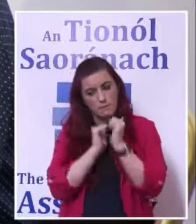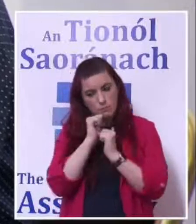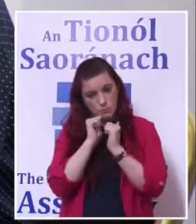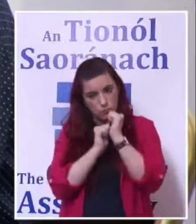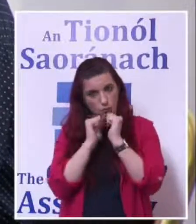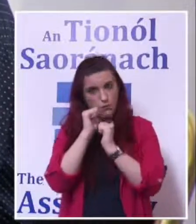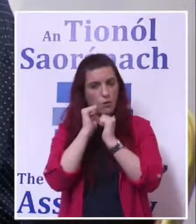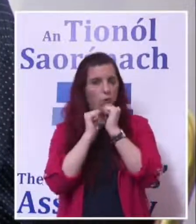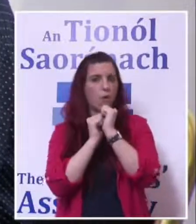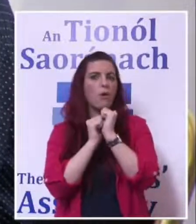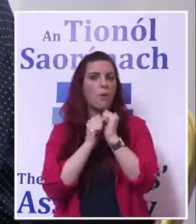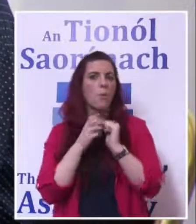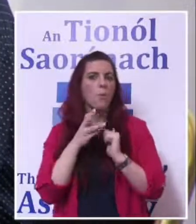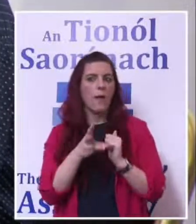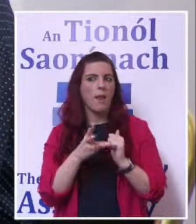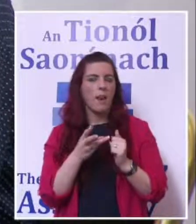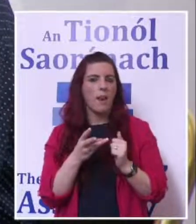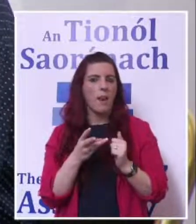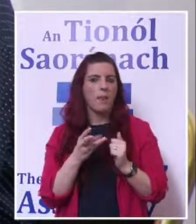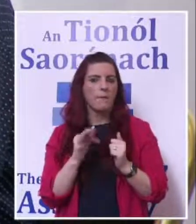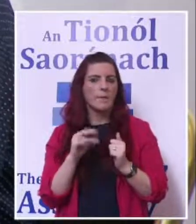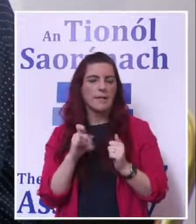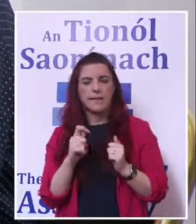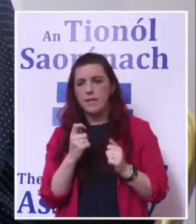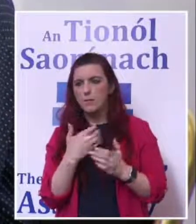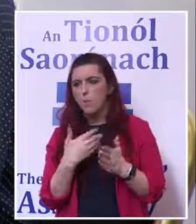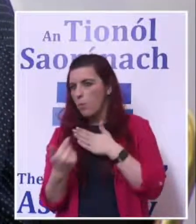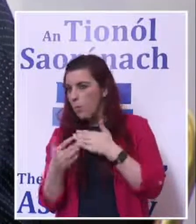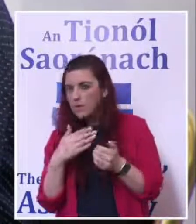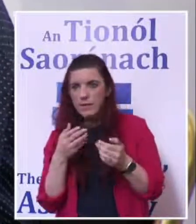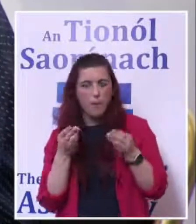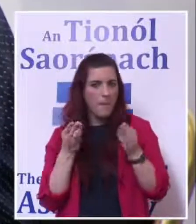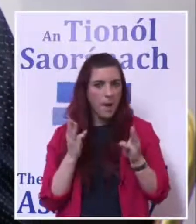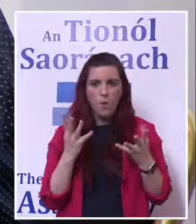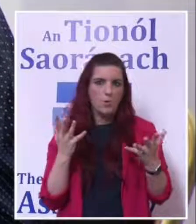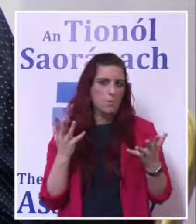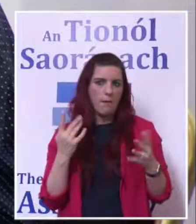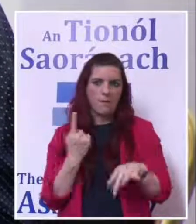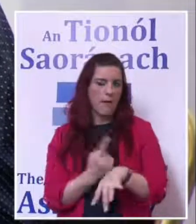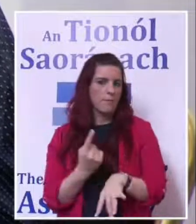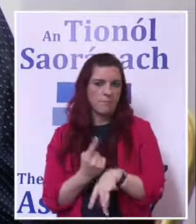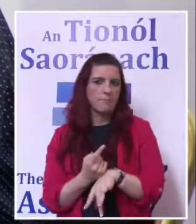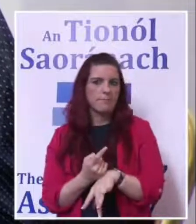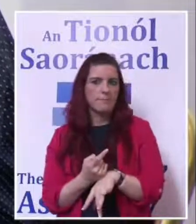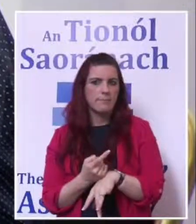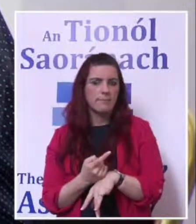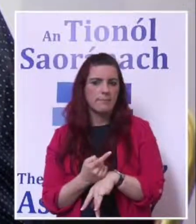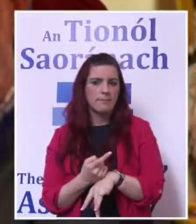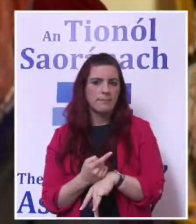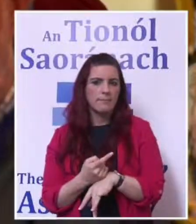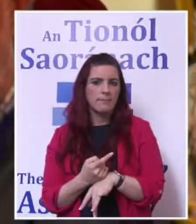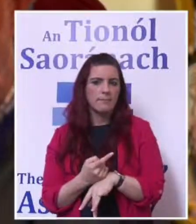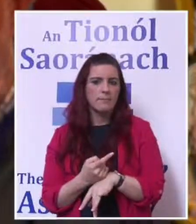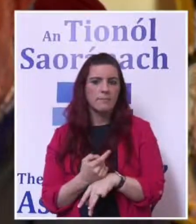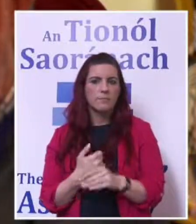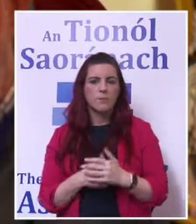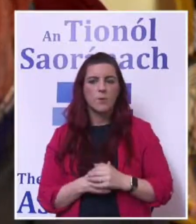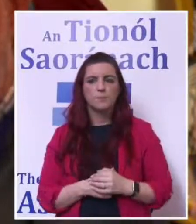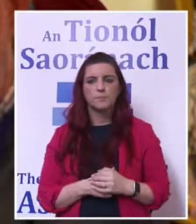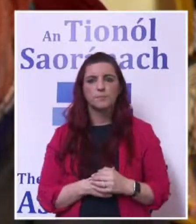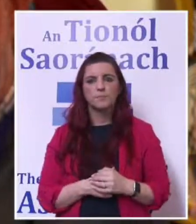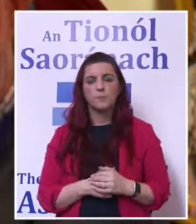will facilitate whatever powers are put in place. So I think the functions are more important than the form,